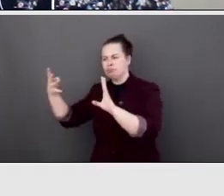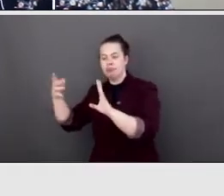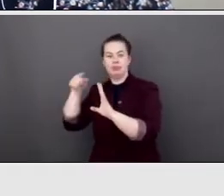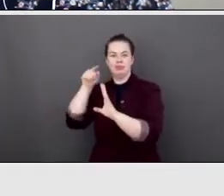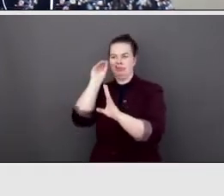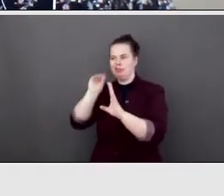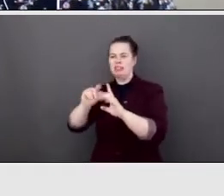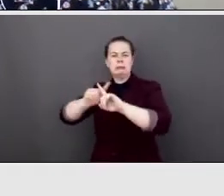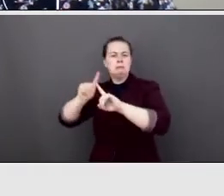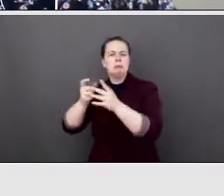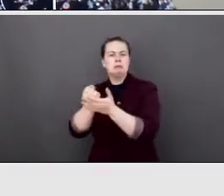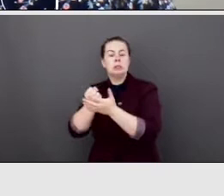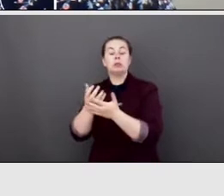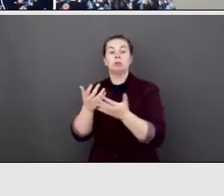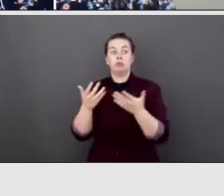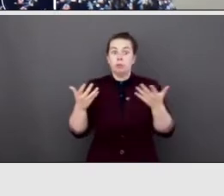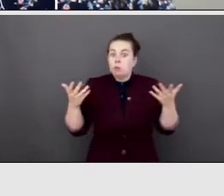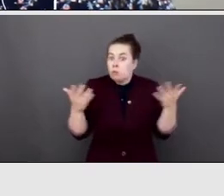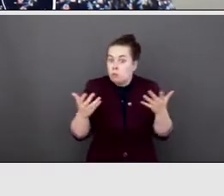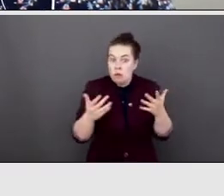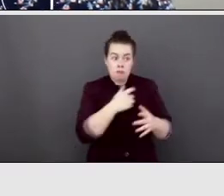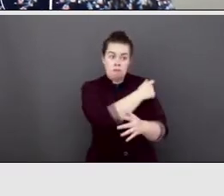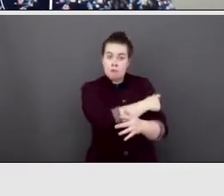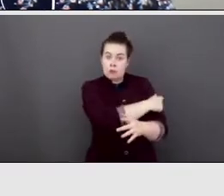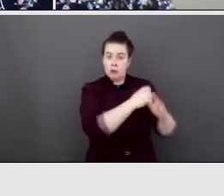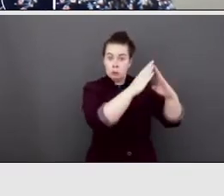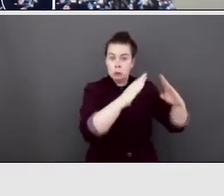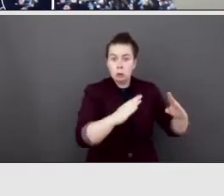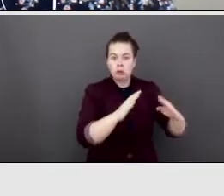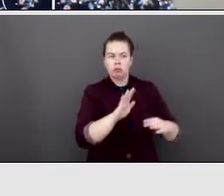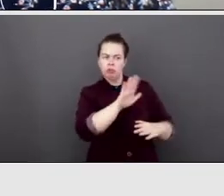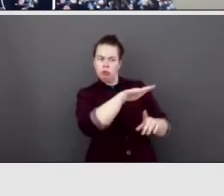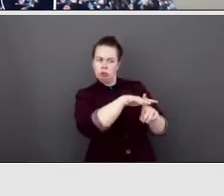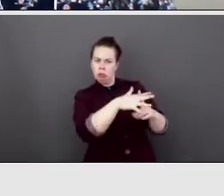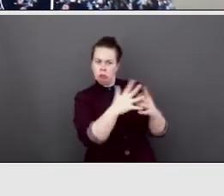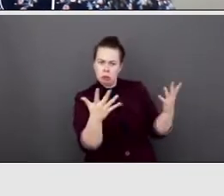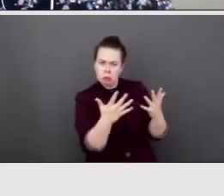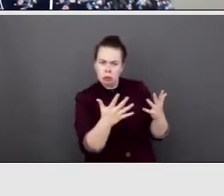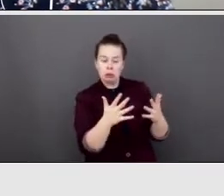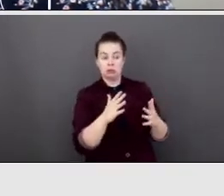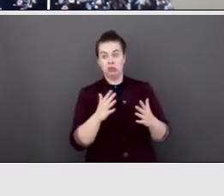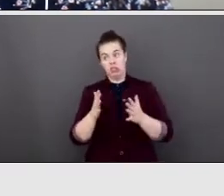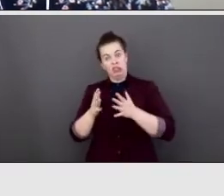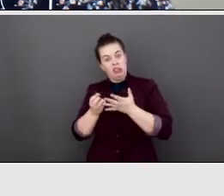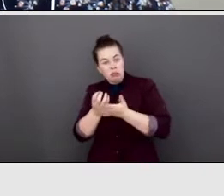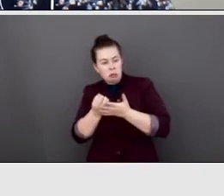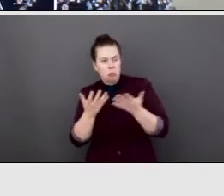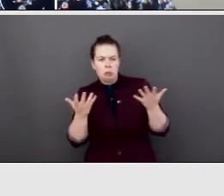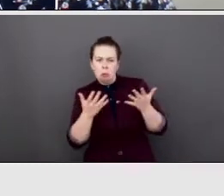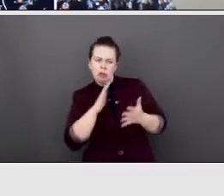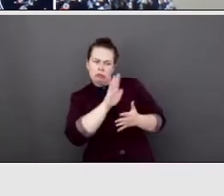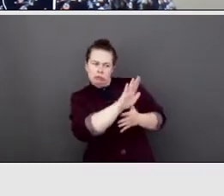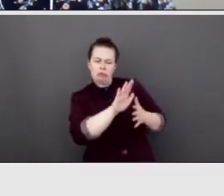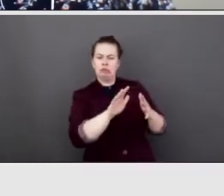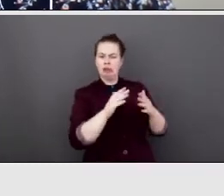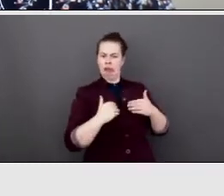pilot sites, its health context, and also a description of the health system. We are describing